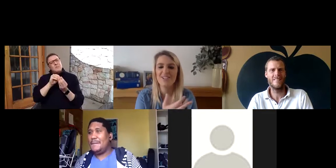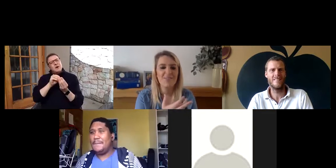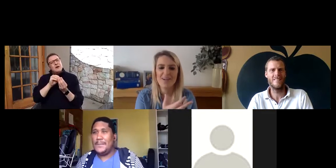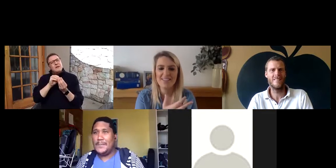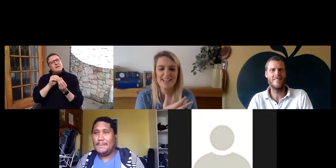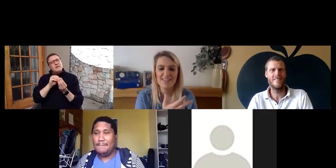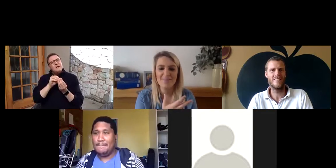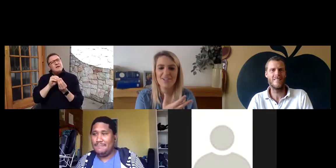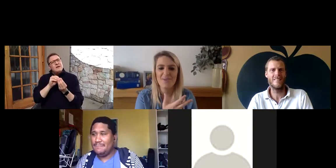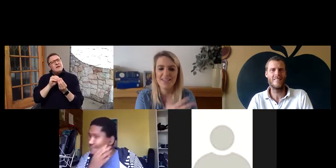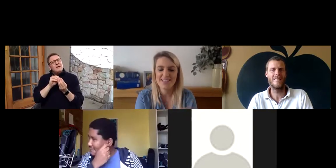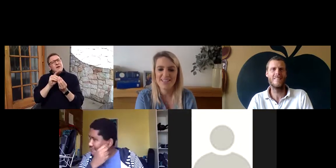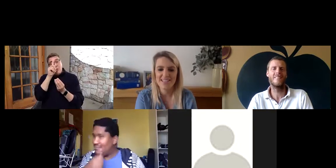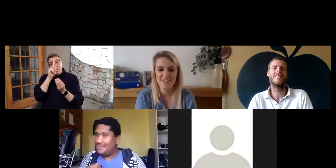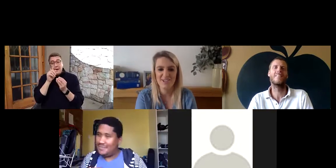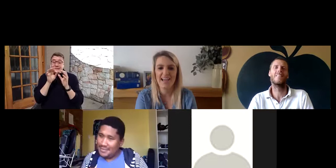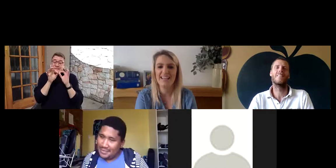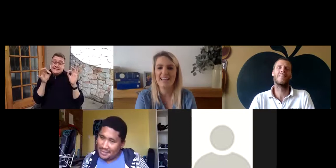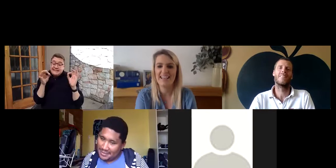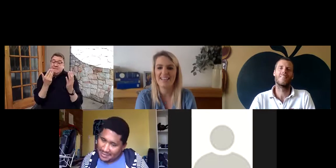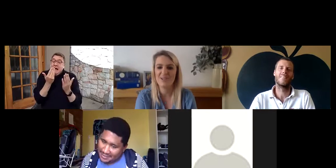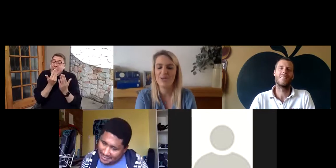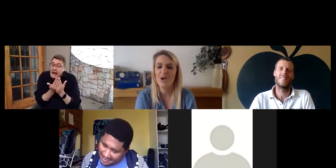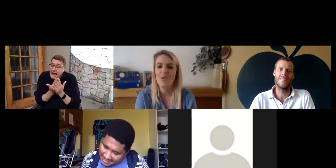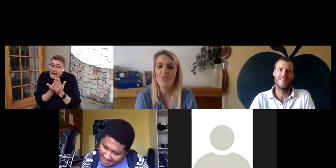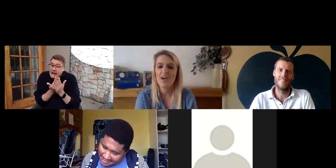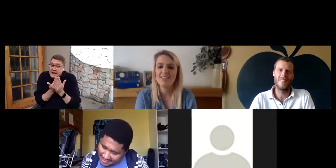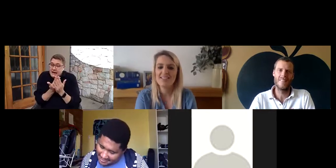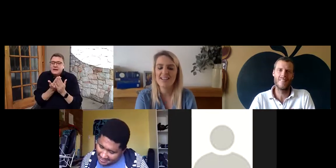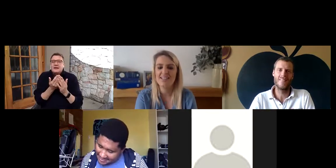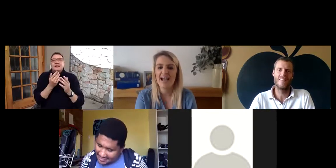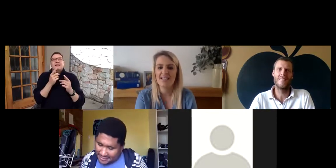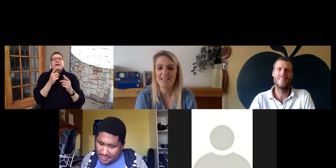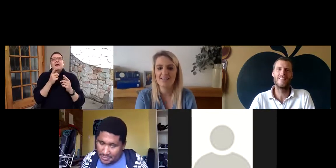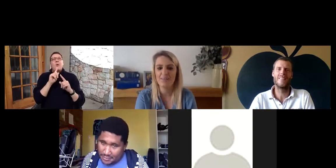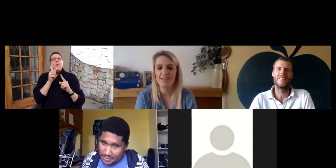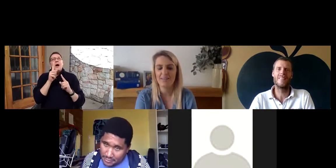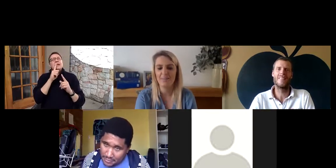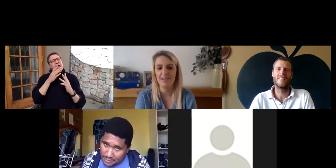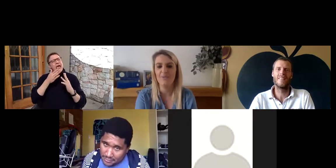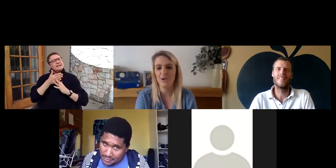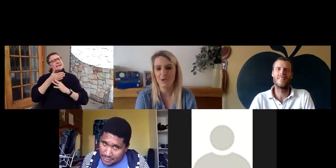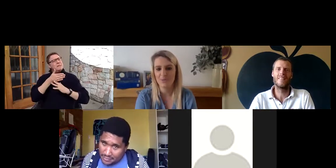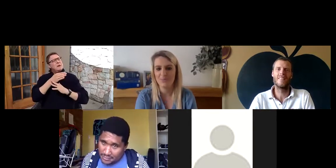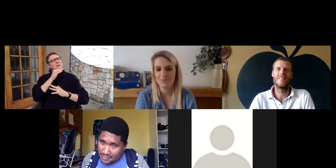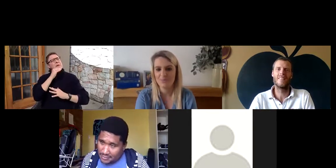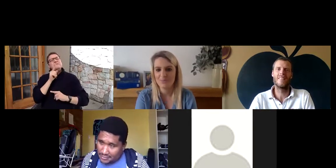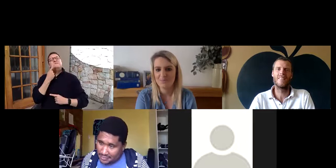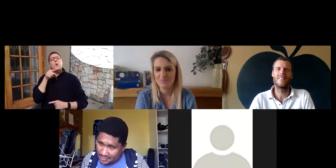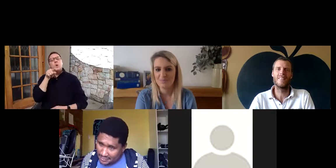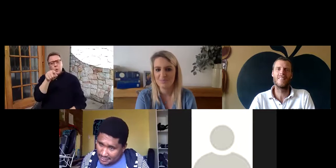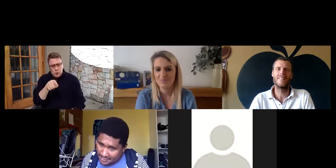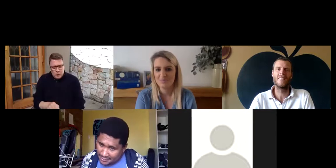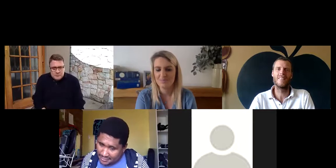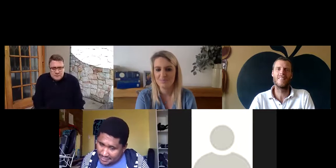in as much of a one sentence as you can get it into, what does accessibility mean for you?